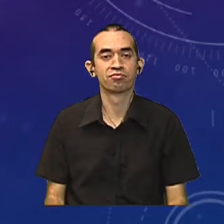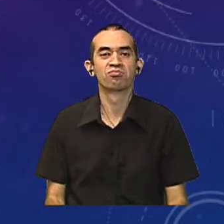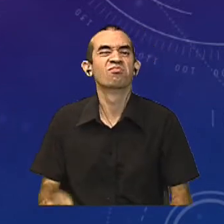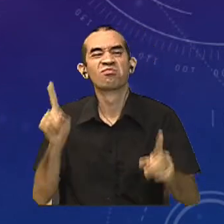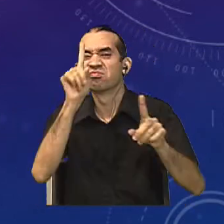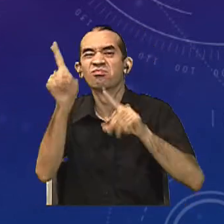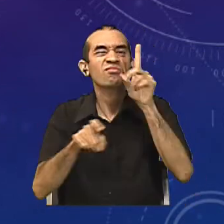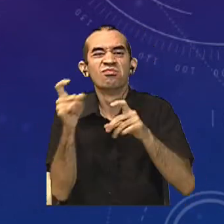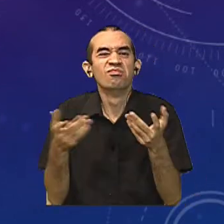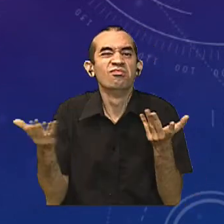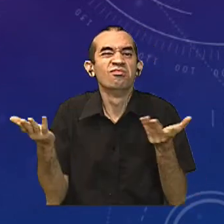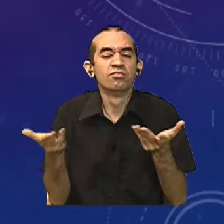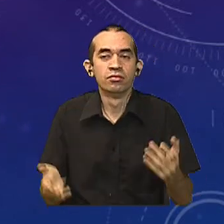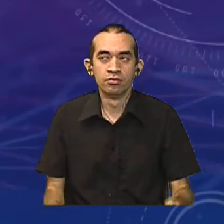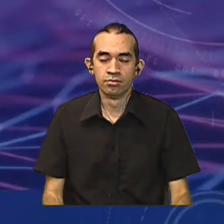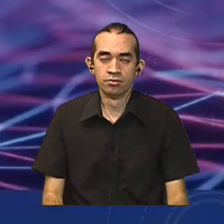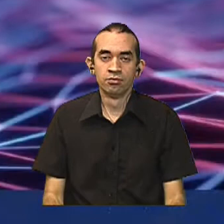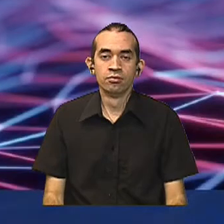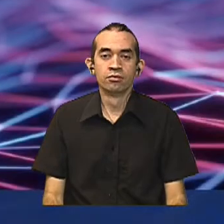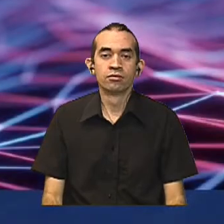questions.